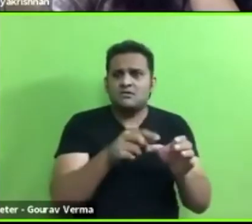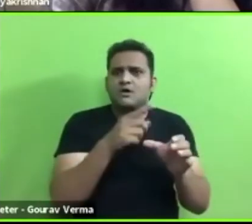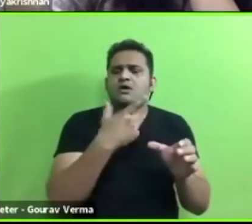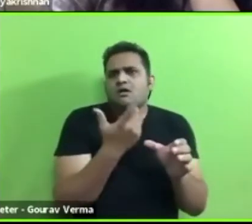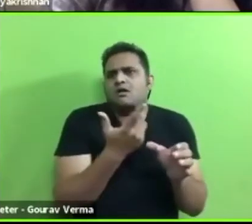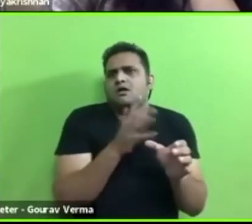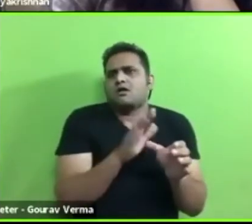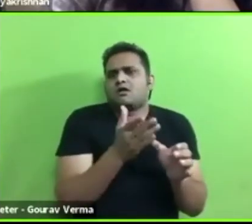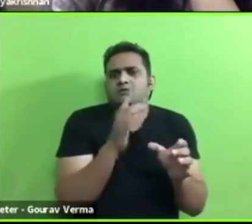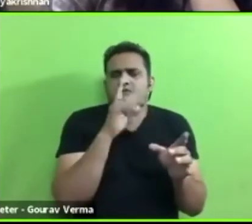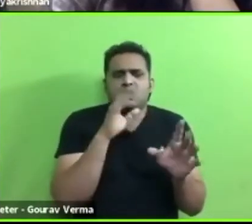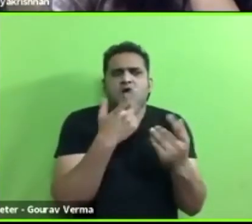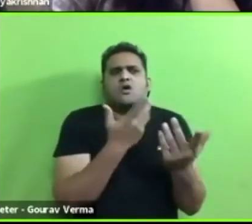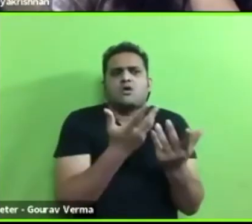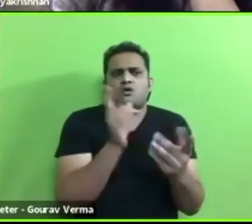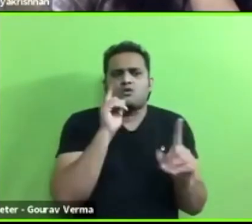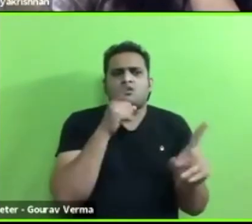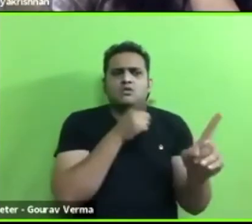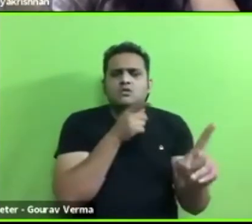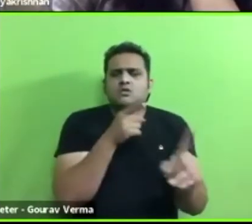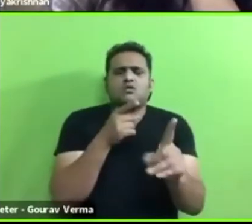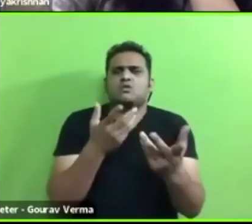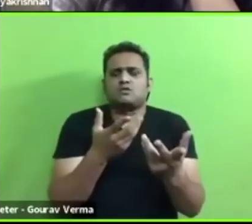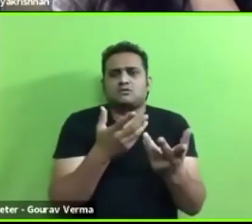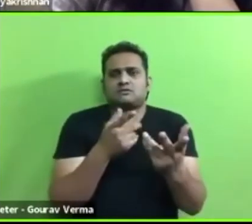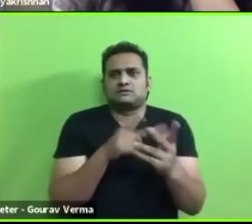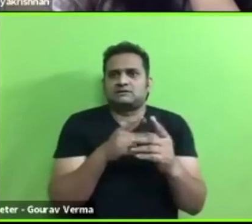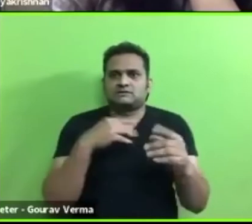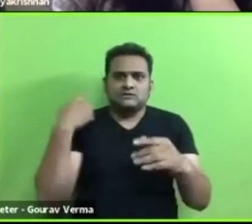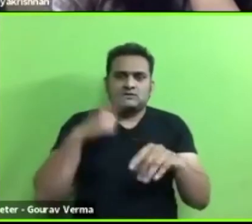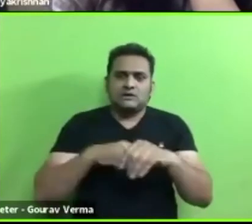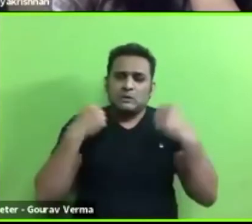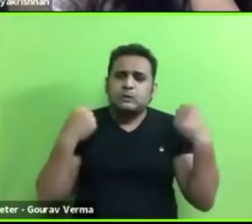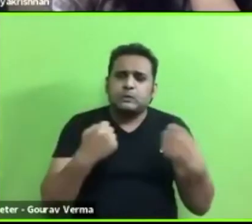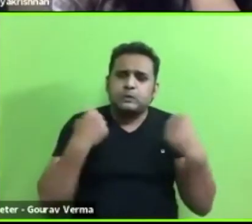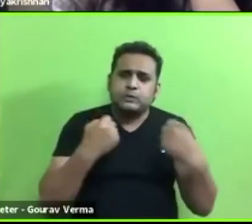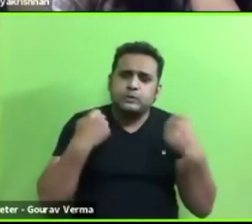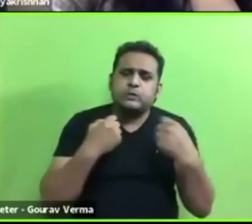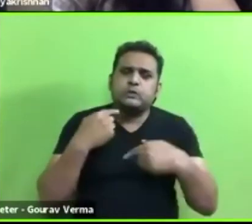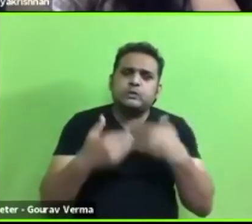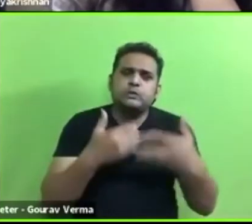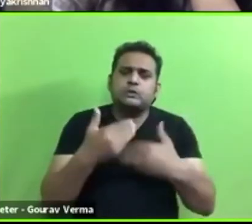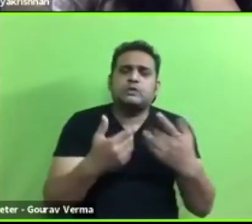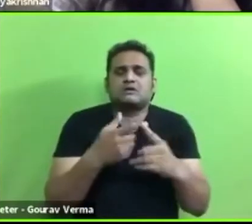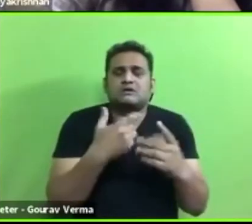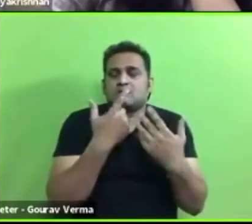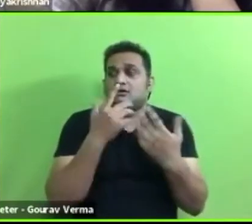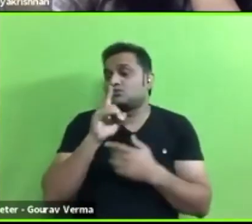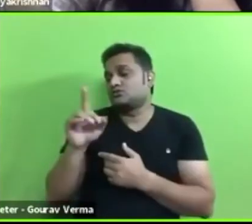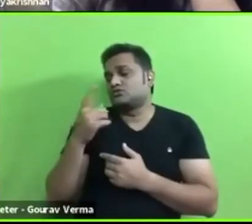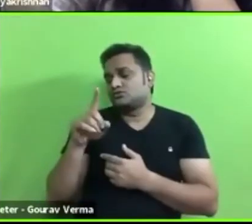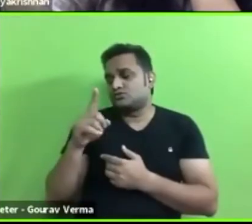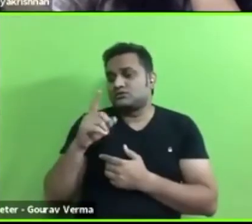that? My question is, how does one locate that in this struggle and in this conversation? I think, belief is